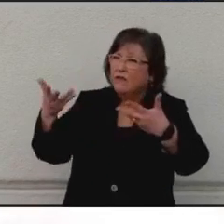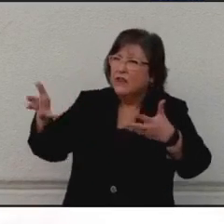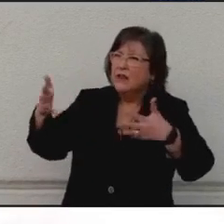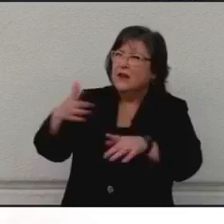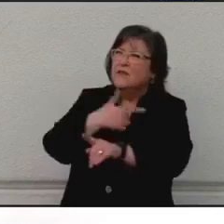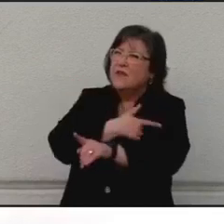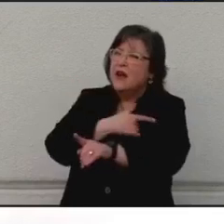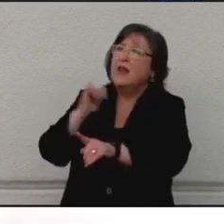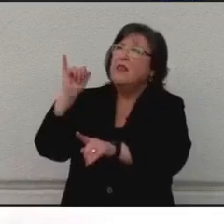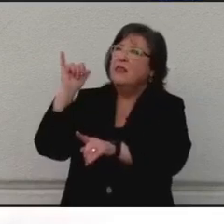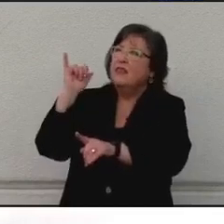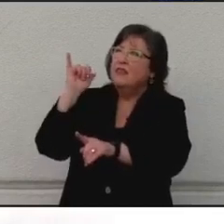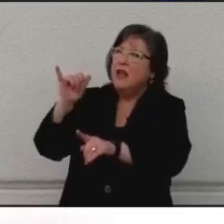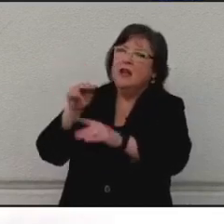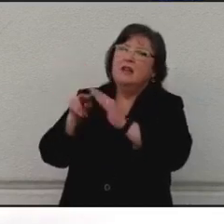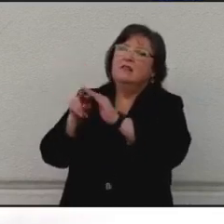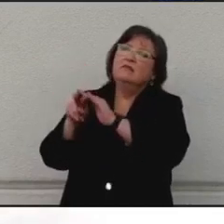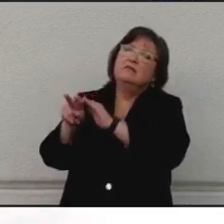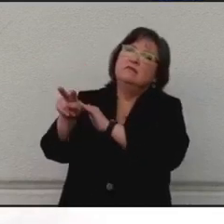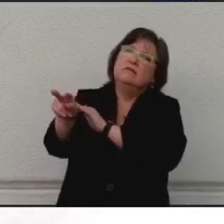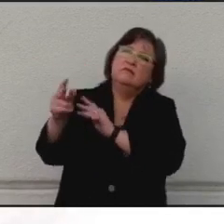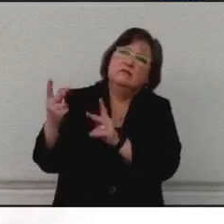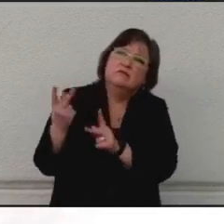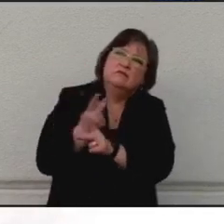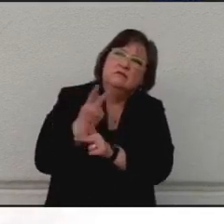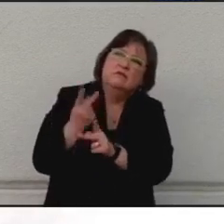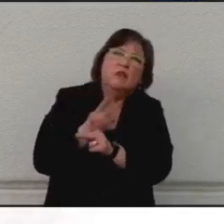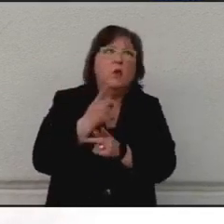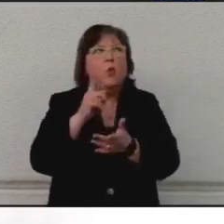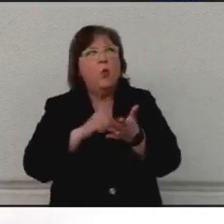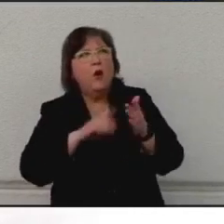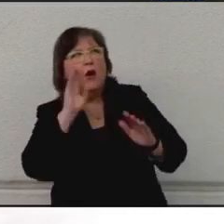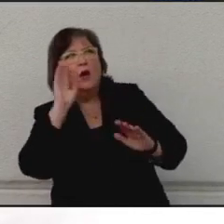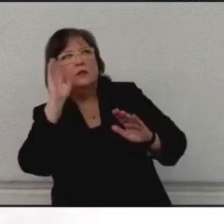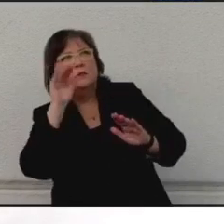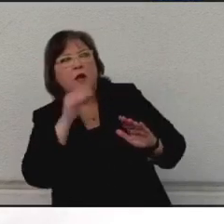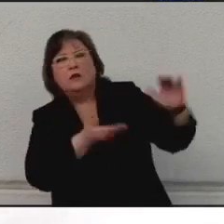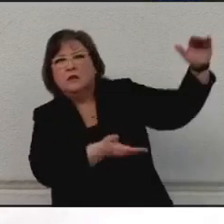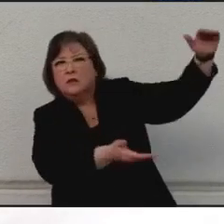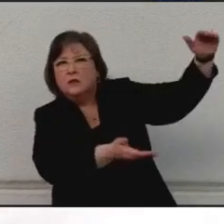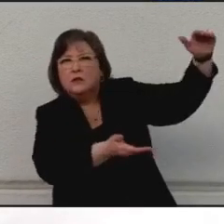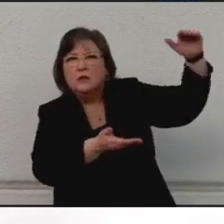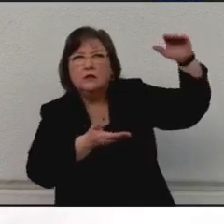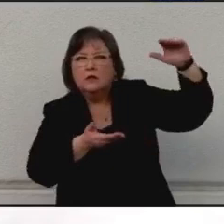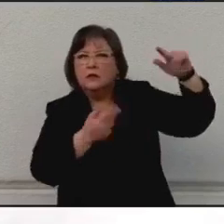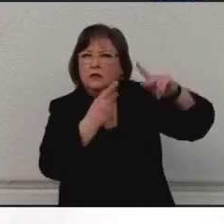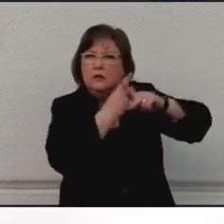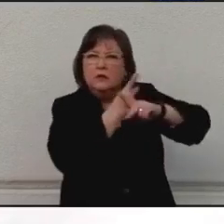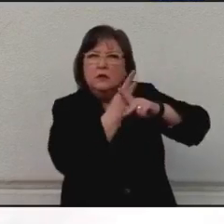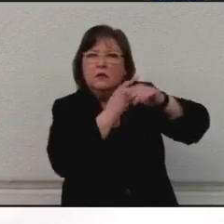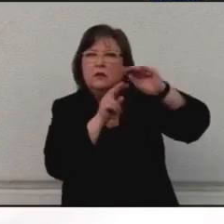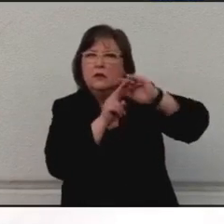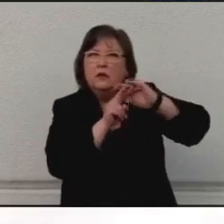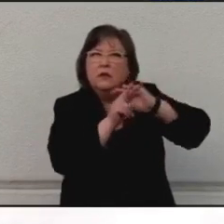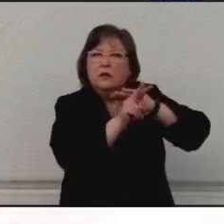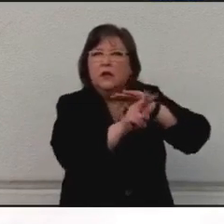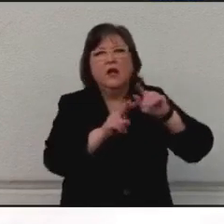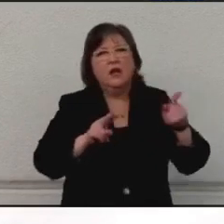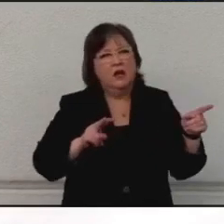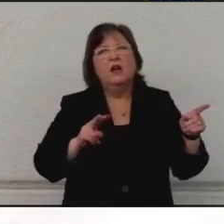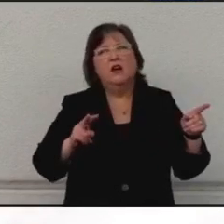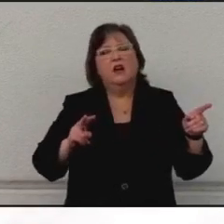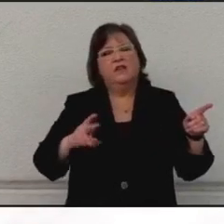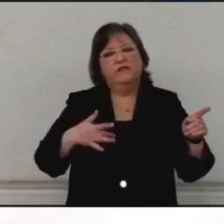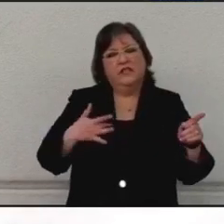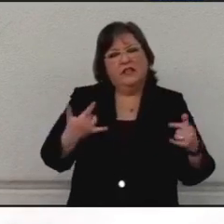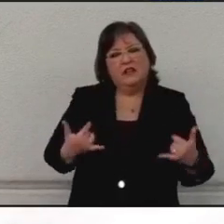this is not precise, but it looks like we will be in very good shape with this group and have the capacity